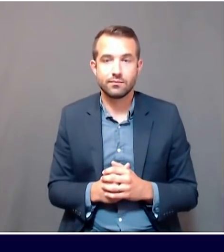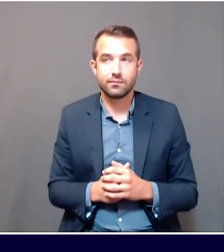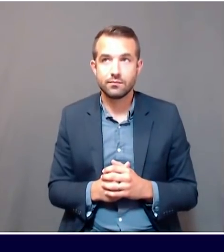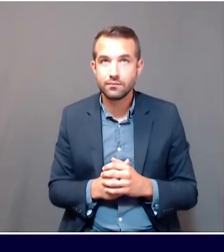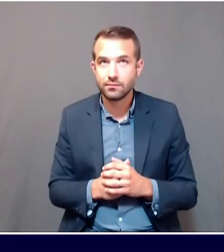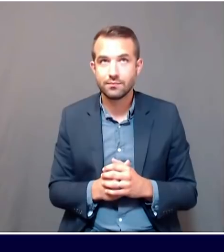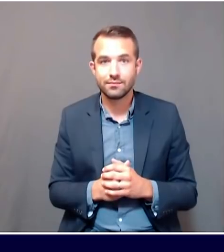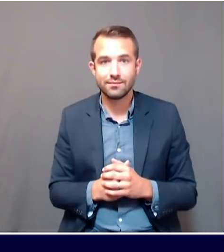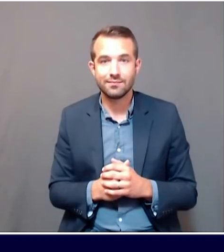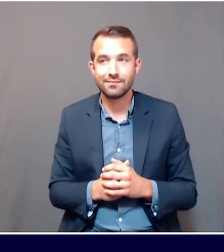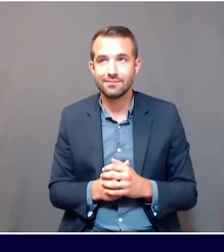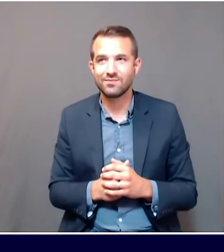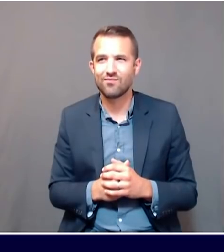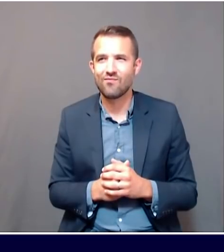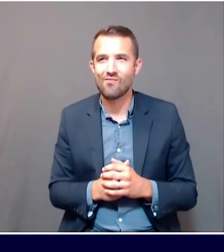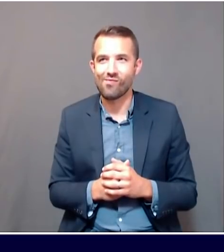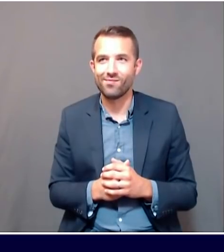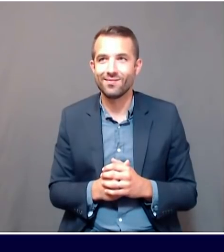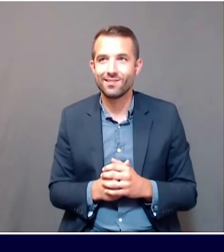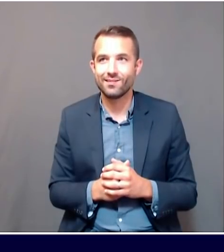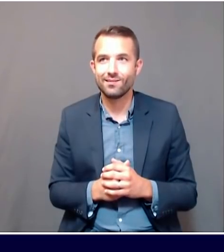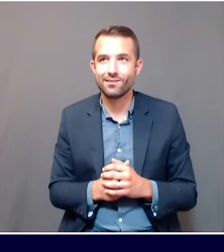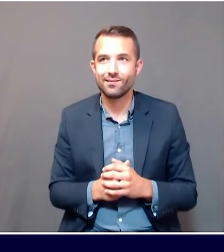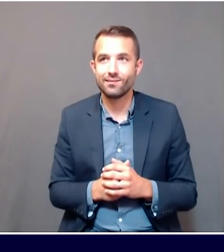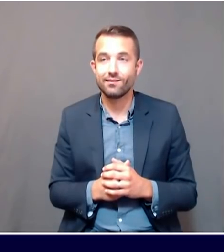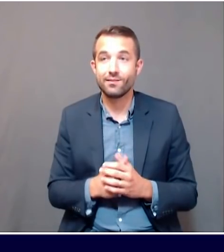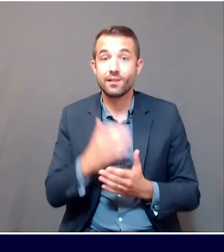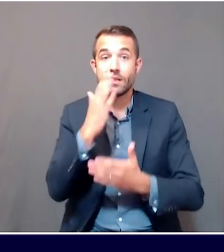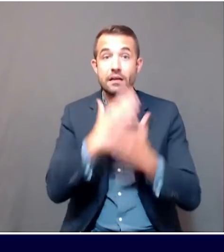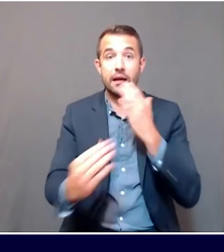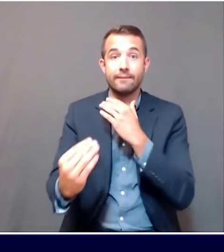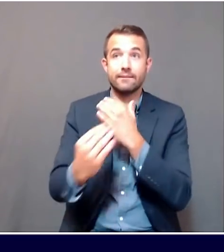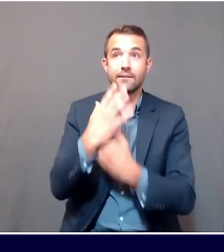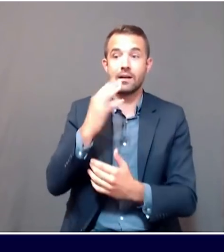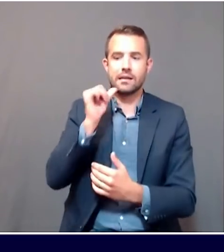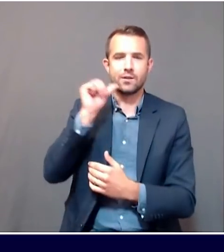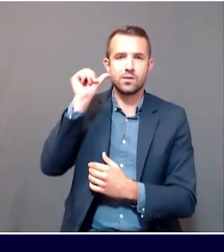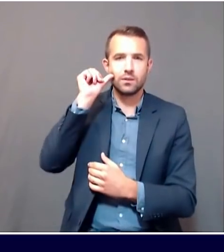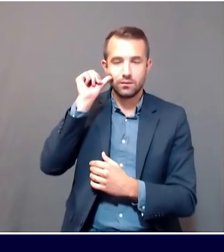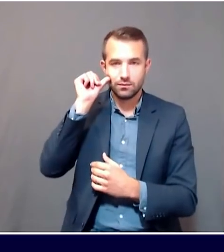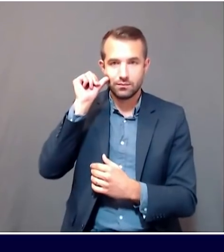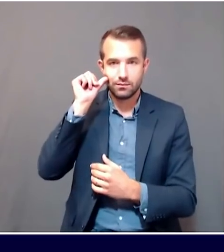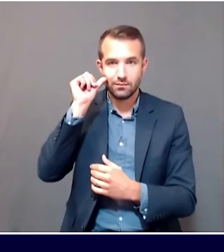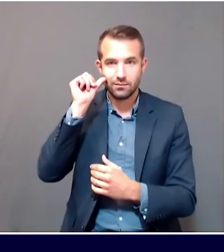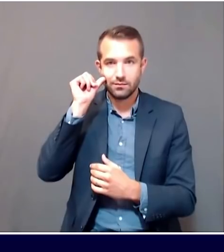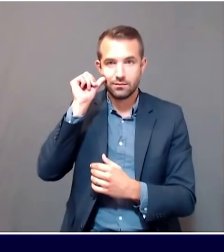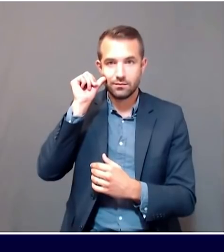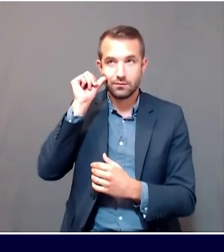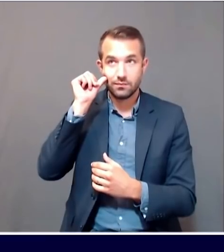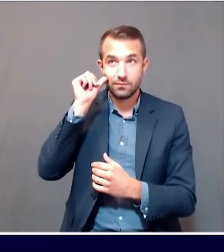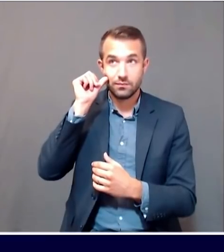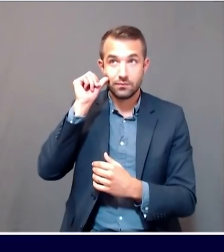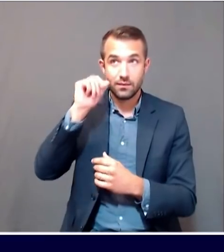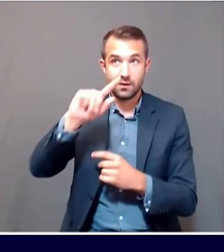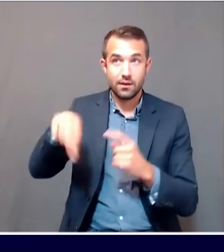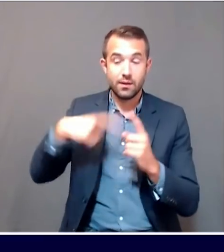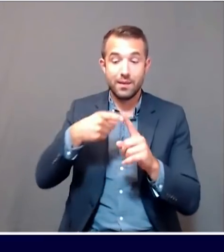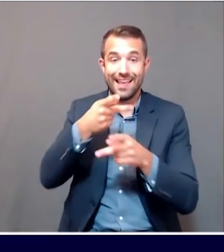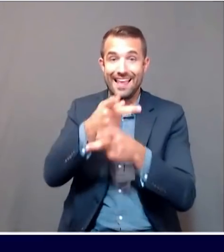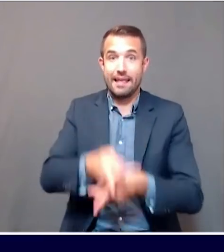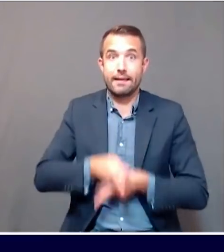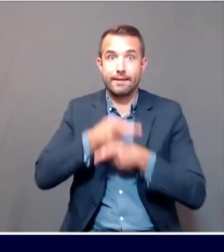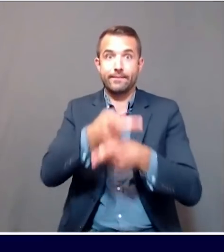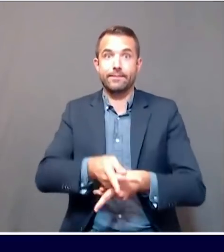We saw some guidance yesterday regarding daycares from the Office of Child and